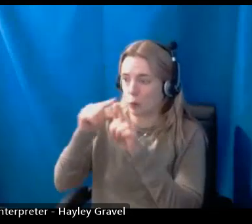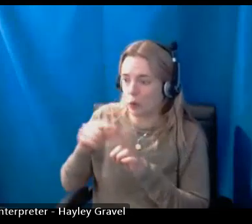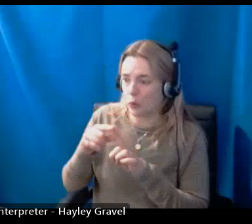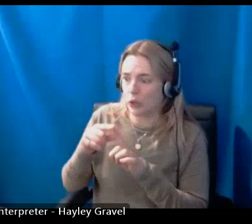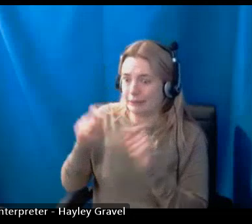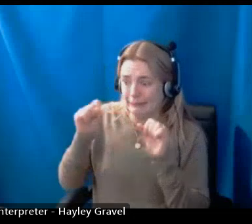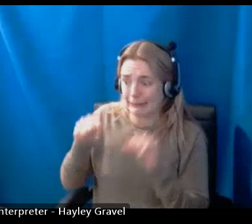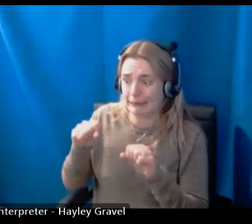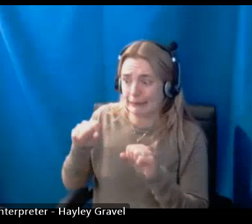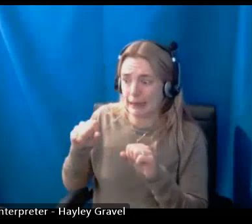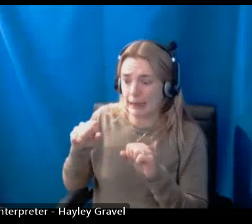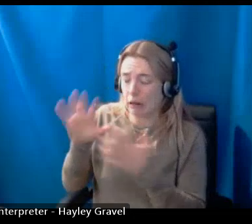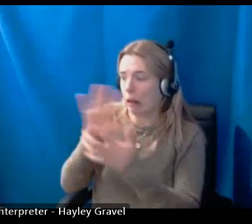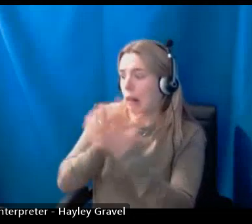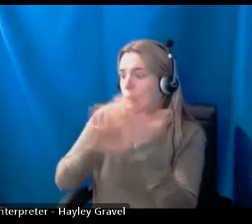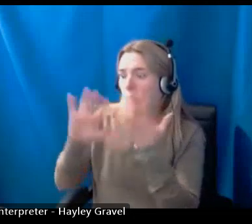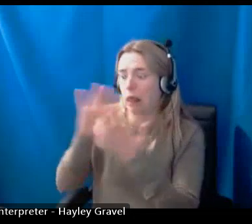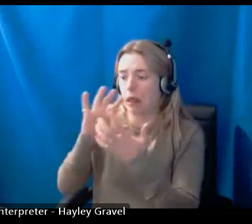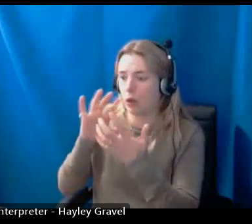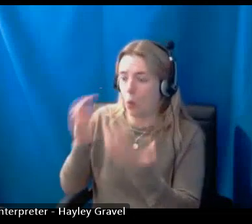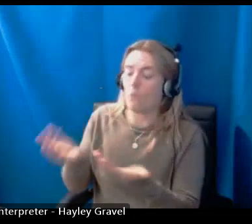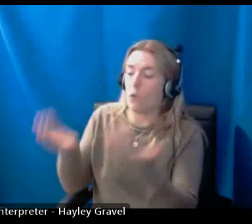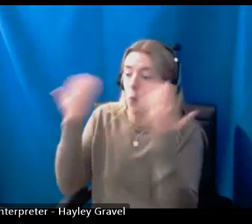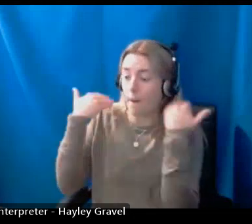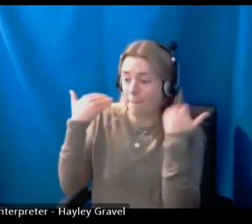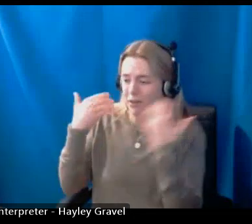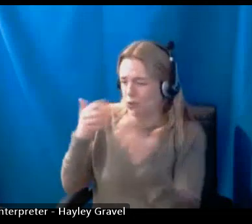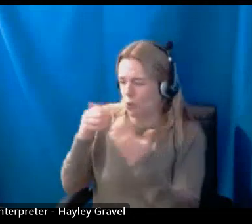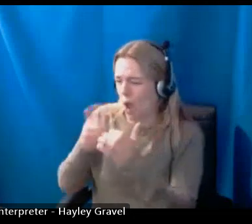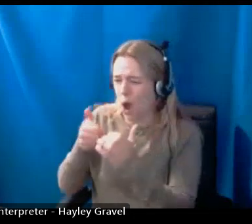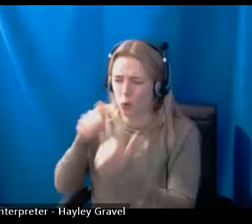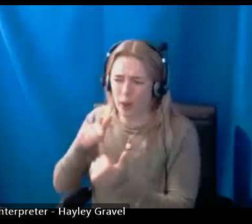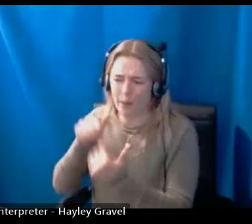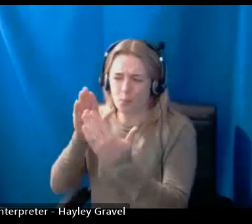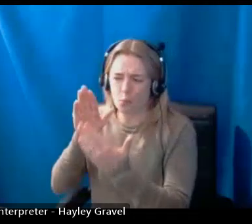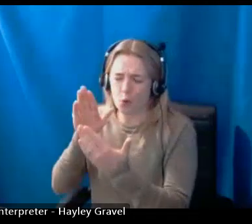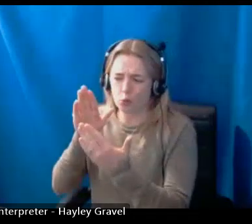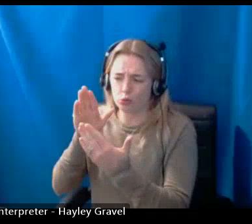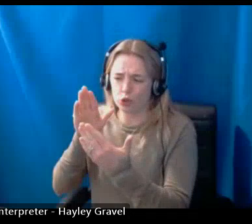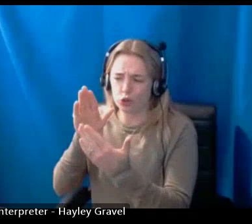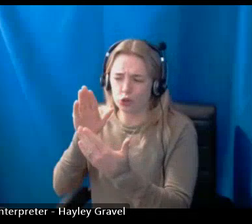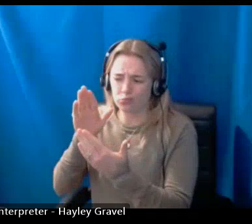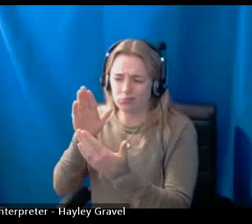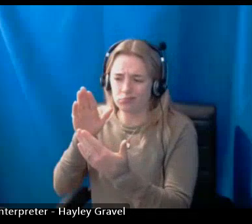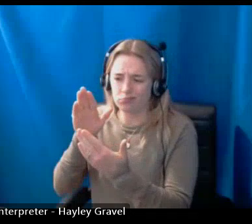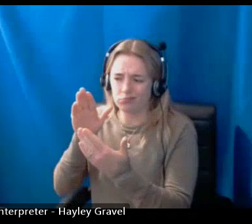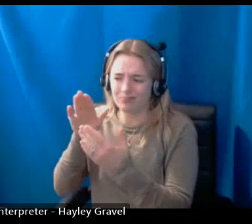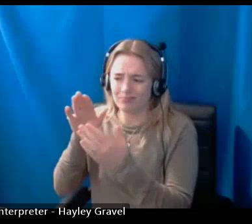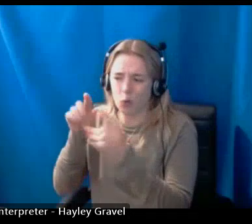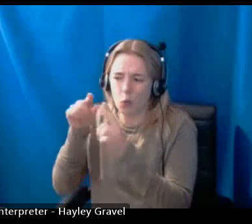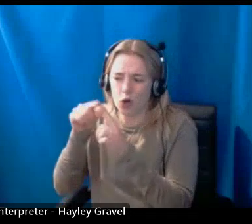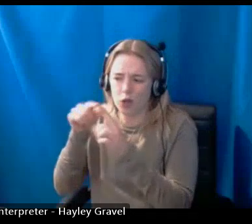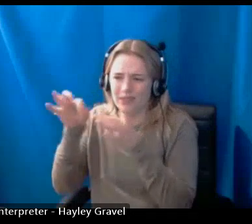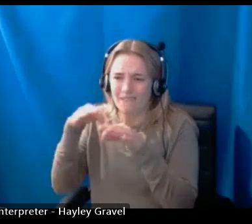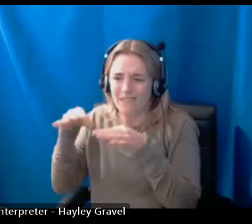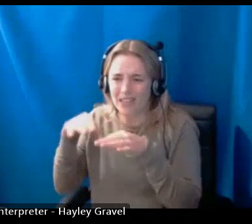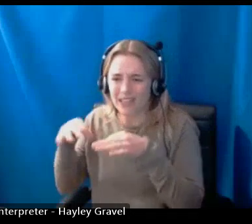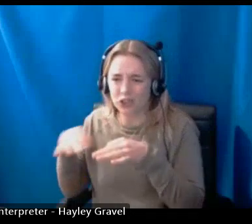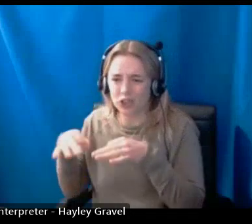to go and explain in depth, like, very, like, explain in